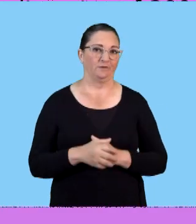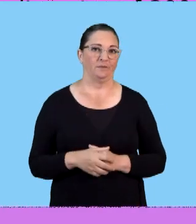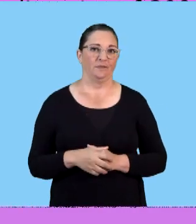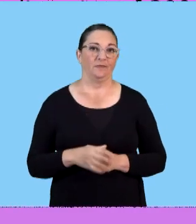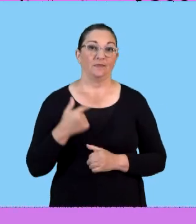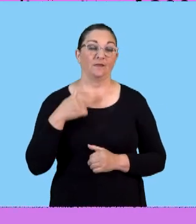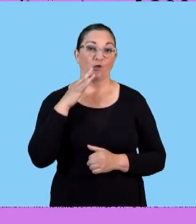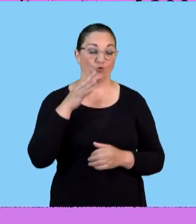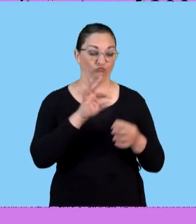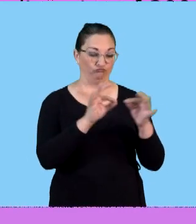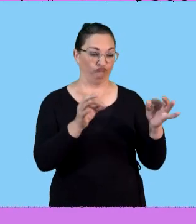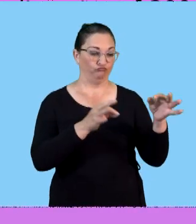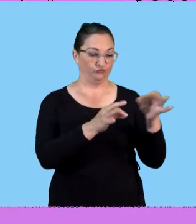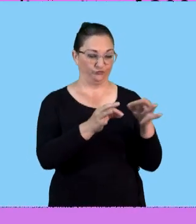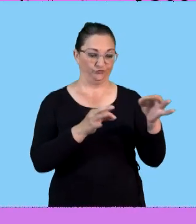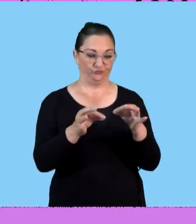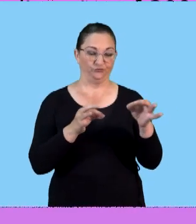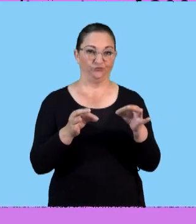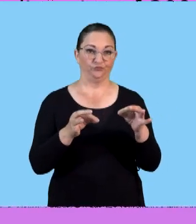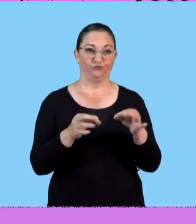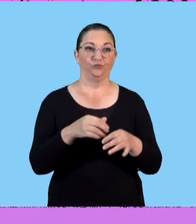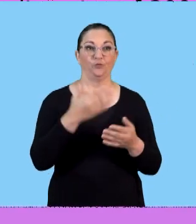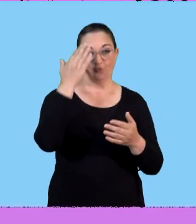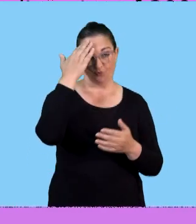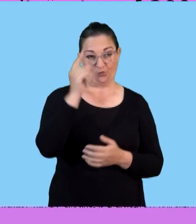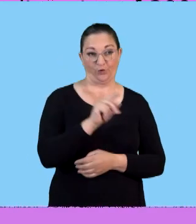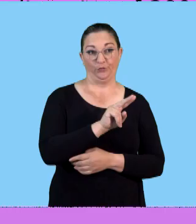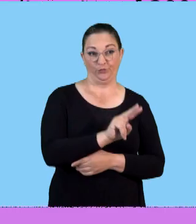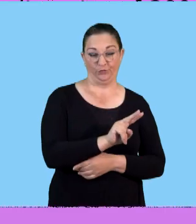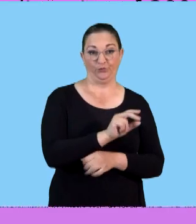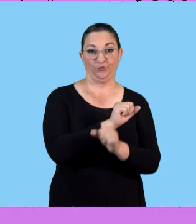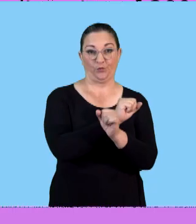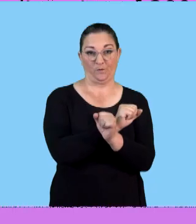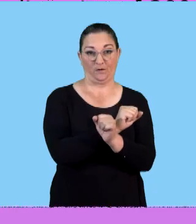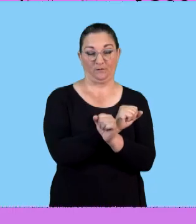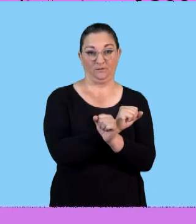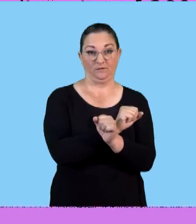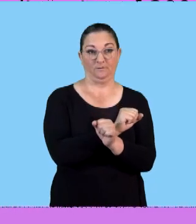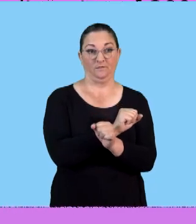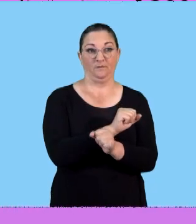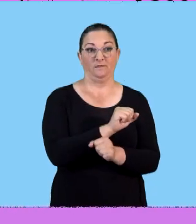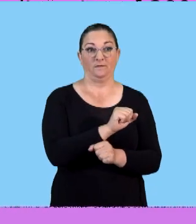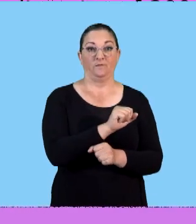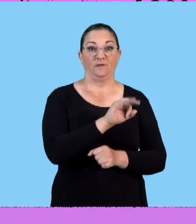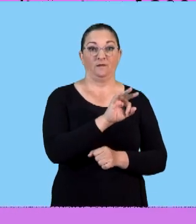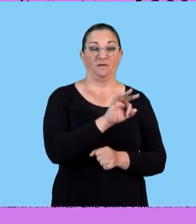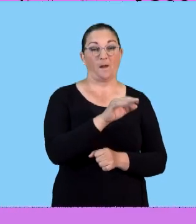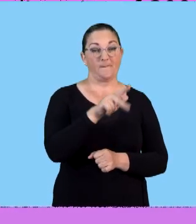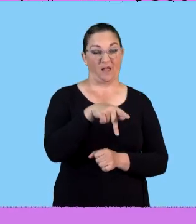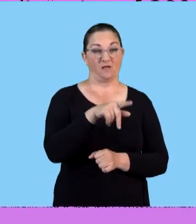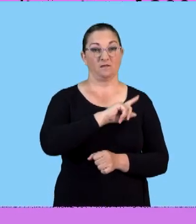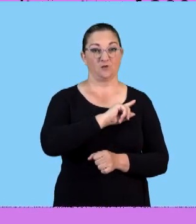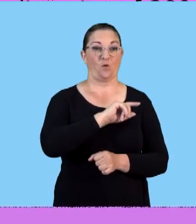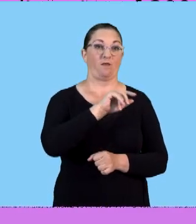formula. So I'm going to substitute, right? So now it's 2 multiply by pi, and I'm going to